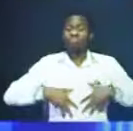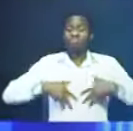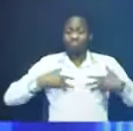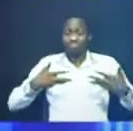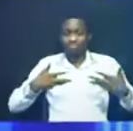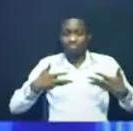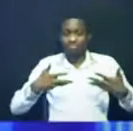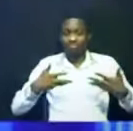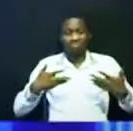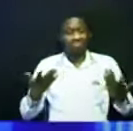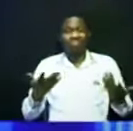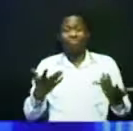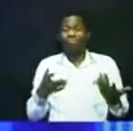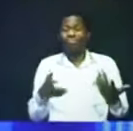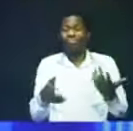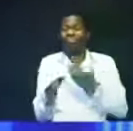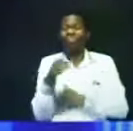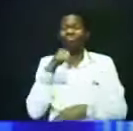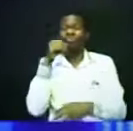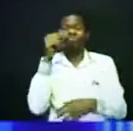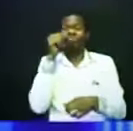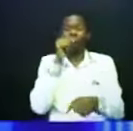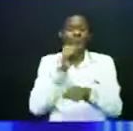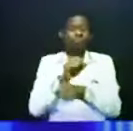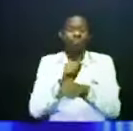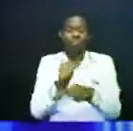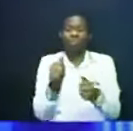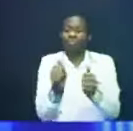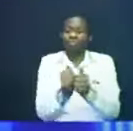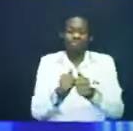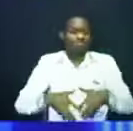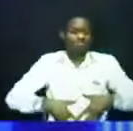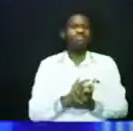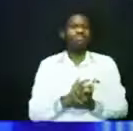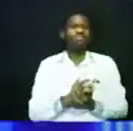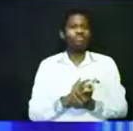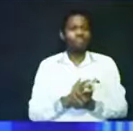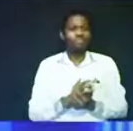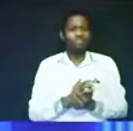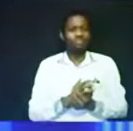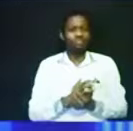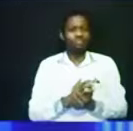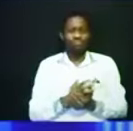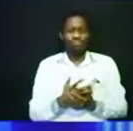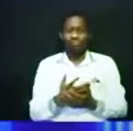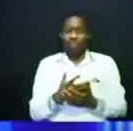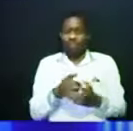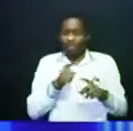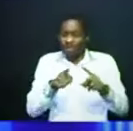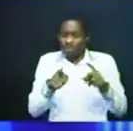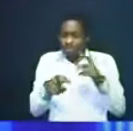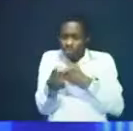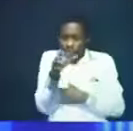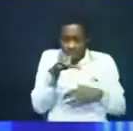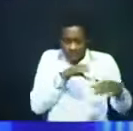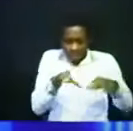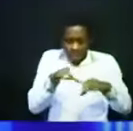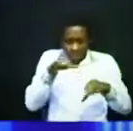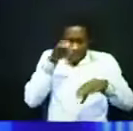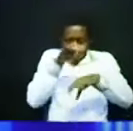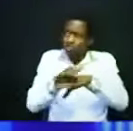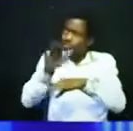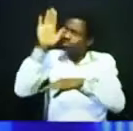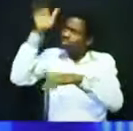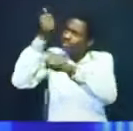God does not work on positive confession. He acts upon his word.